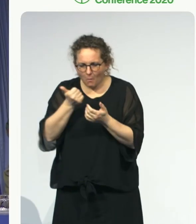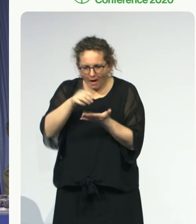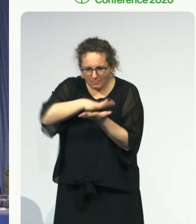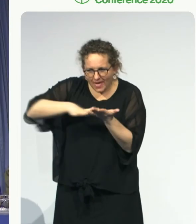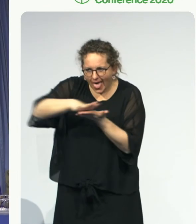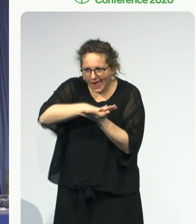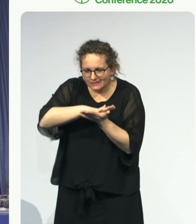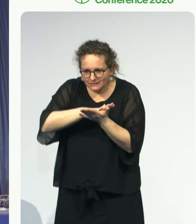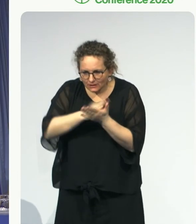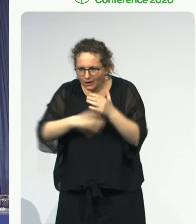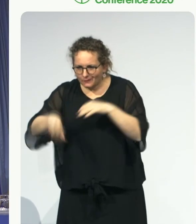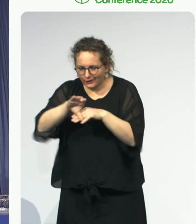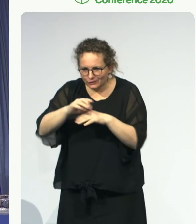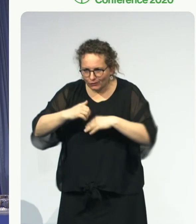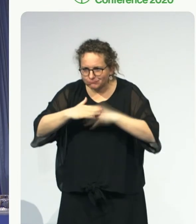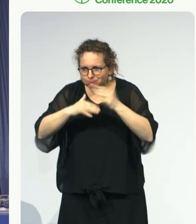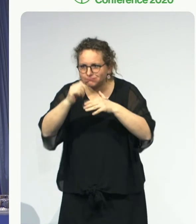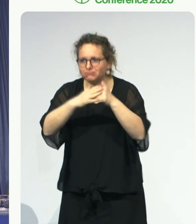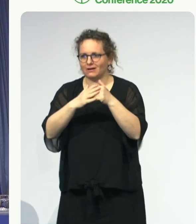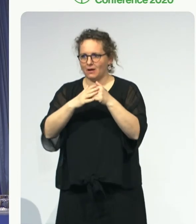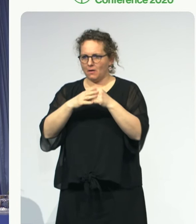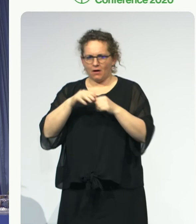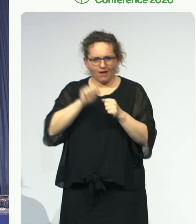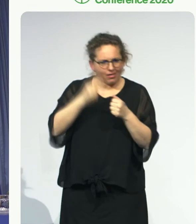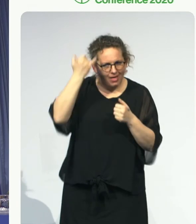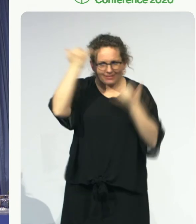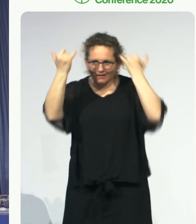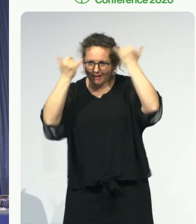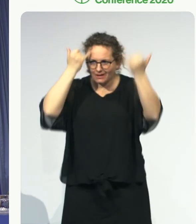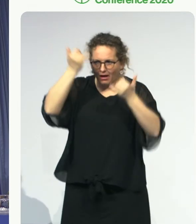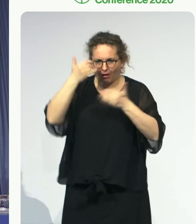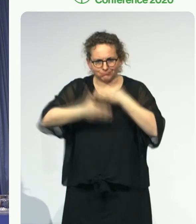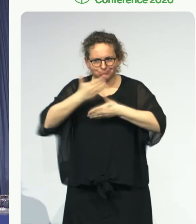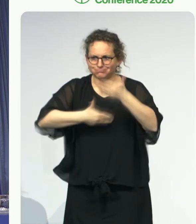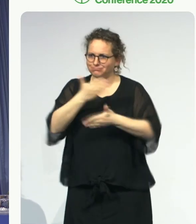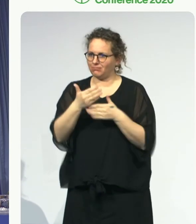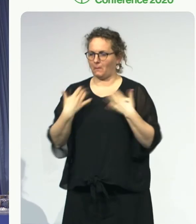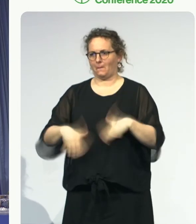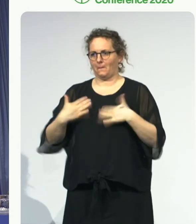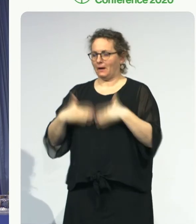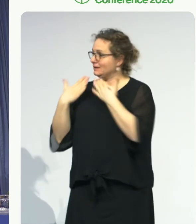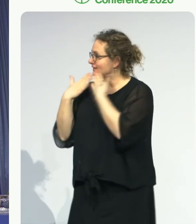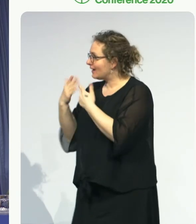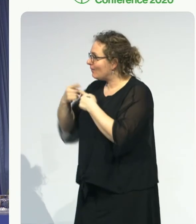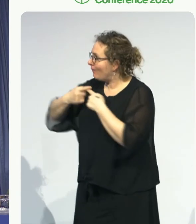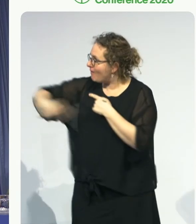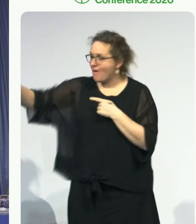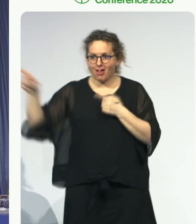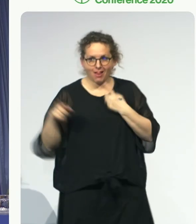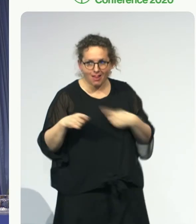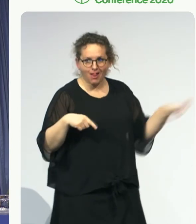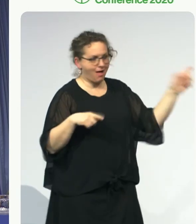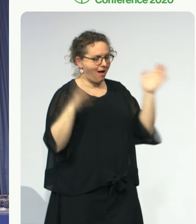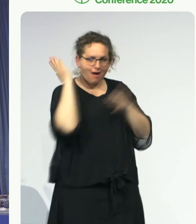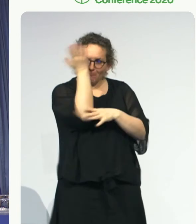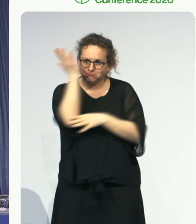are available in your area when you have the right resources at work. Thank you to all of the presenters during our session